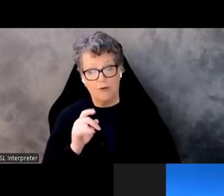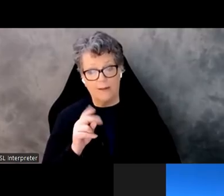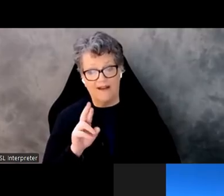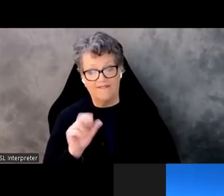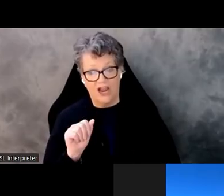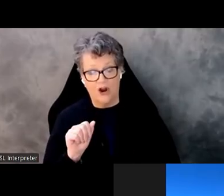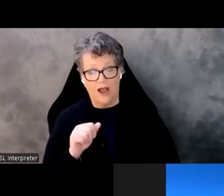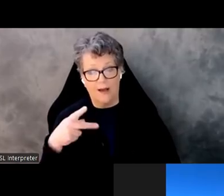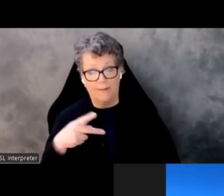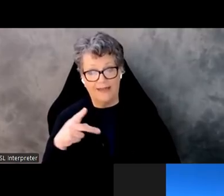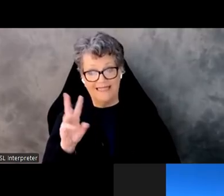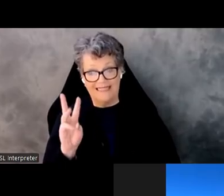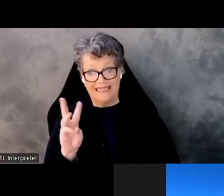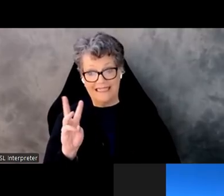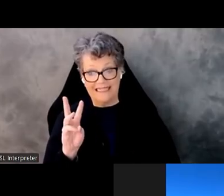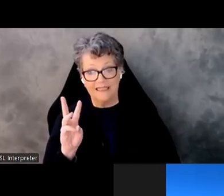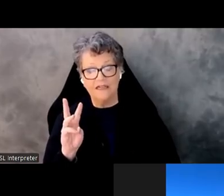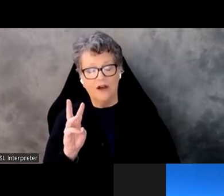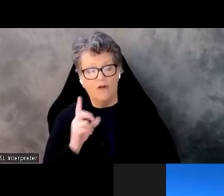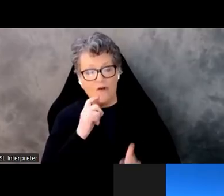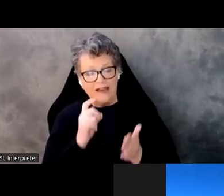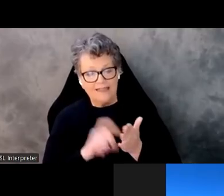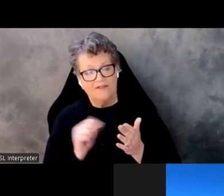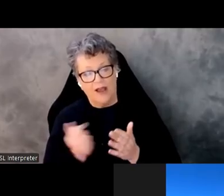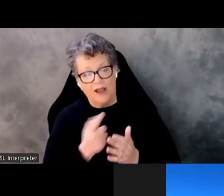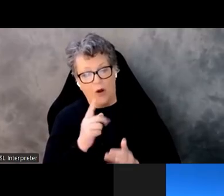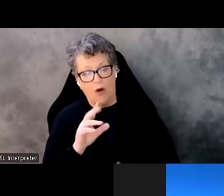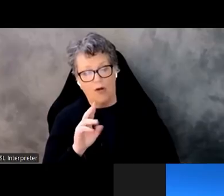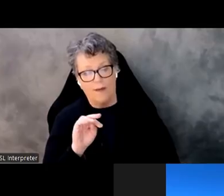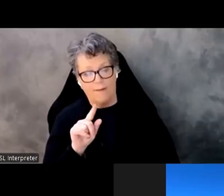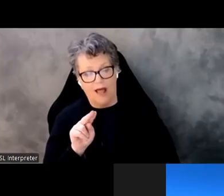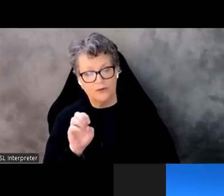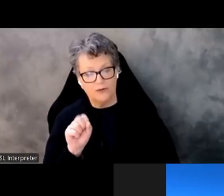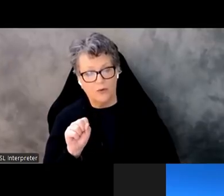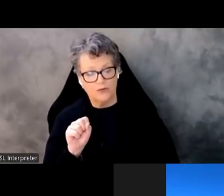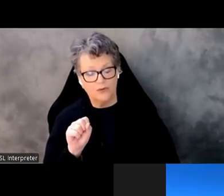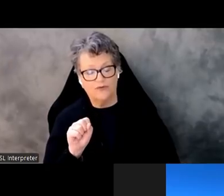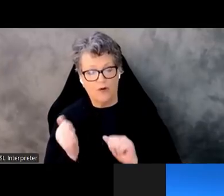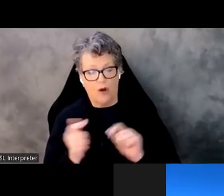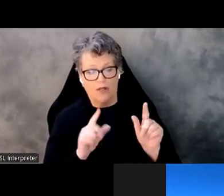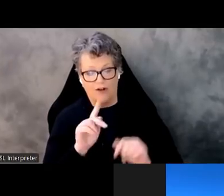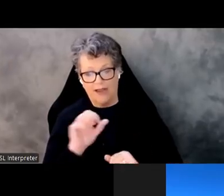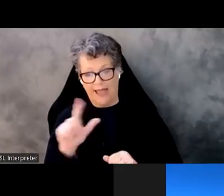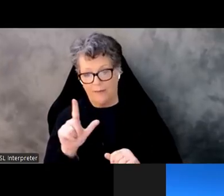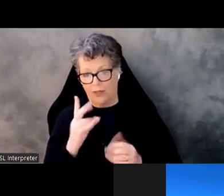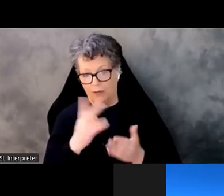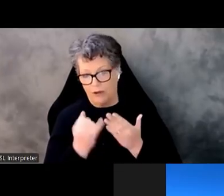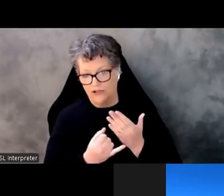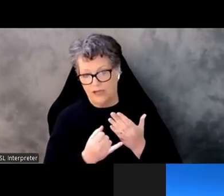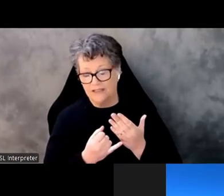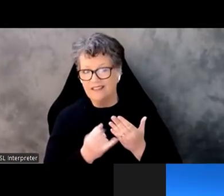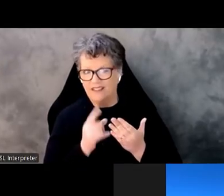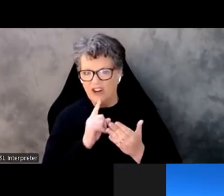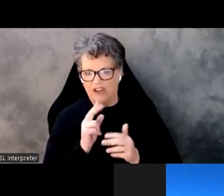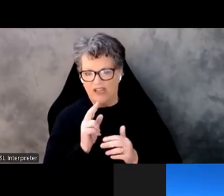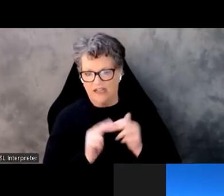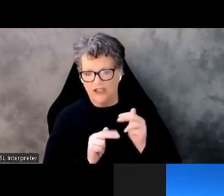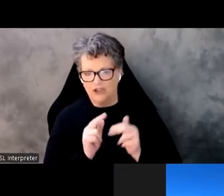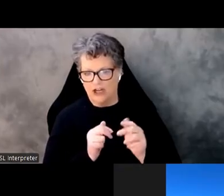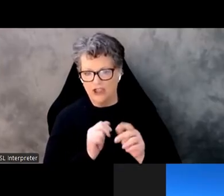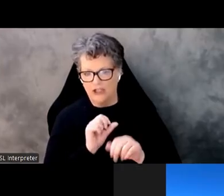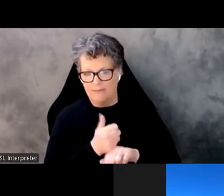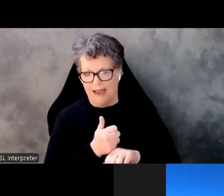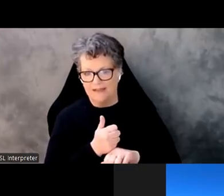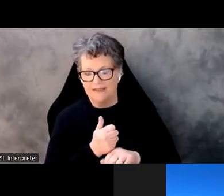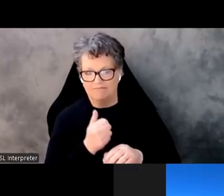P6 for identification of all the milestones across all of our major capital projects. It's a really construction-based